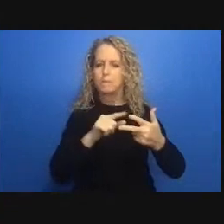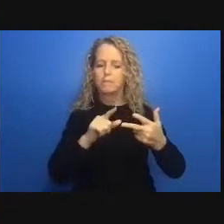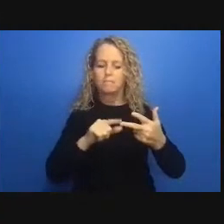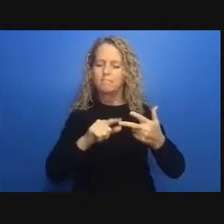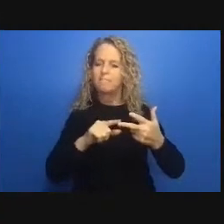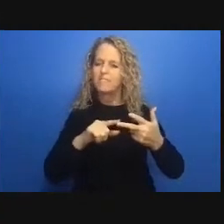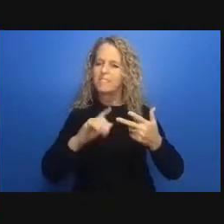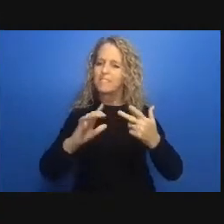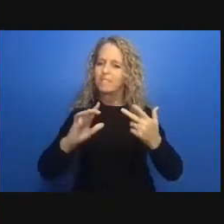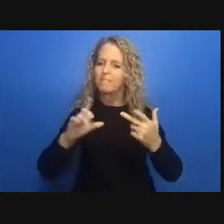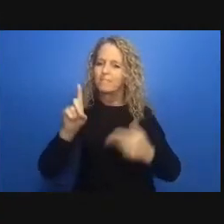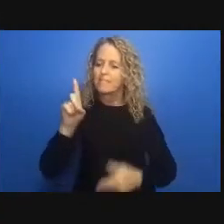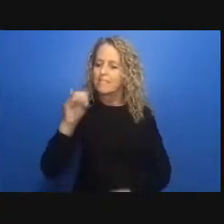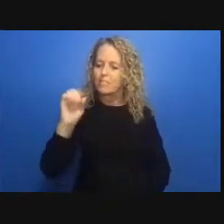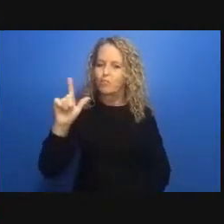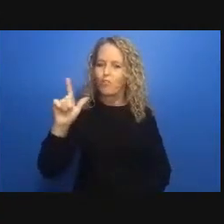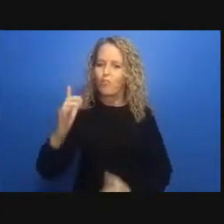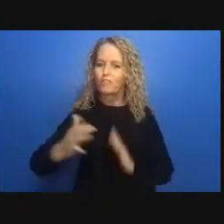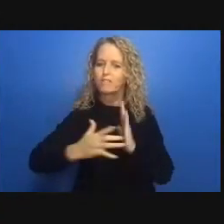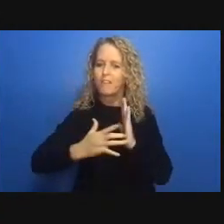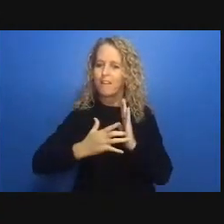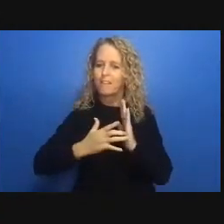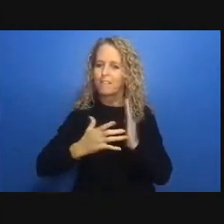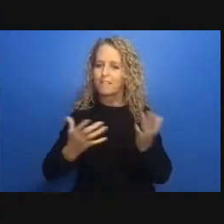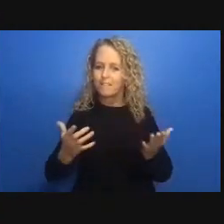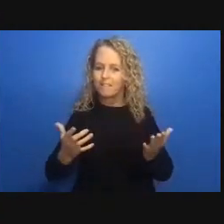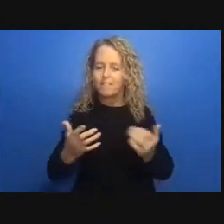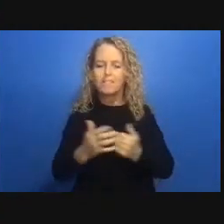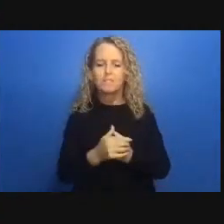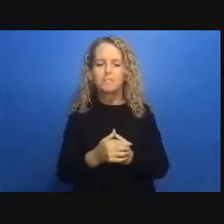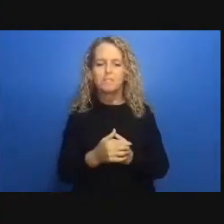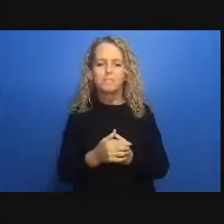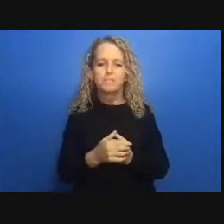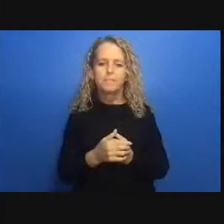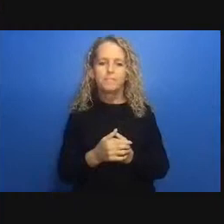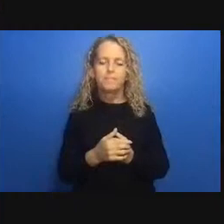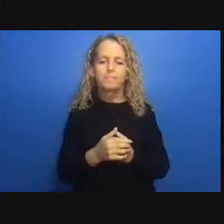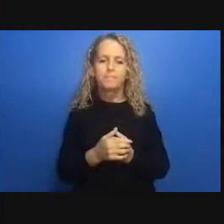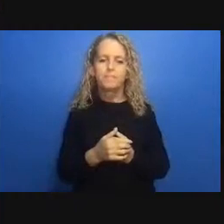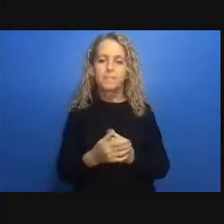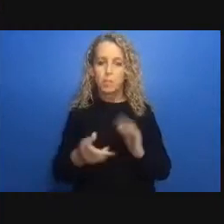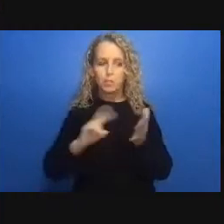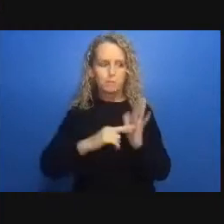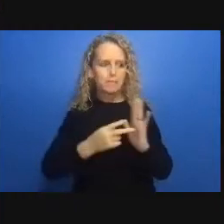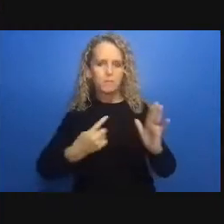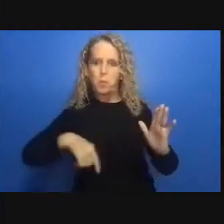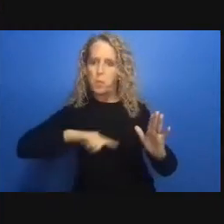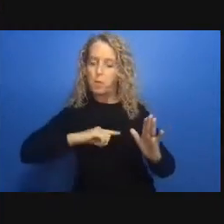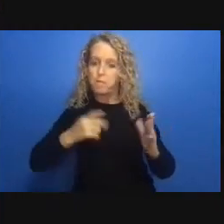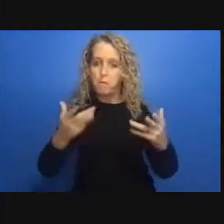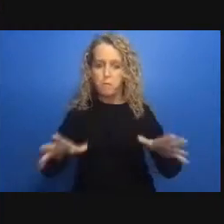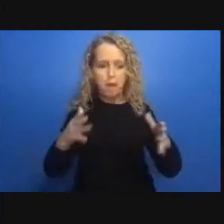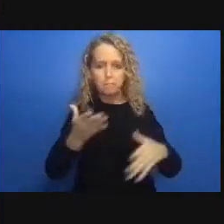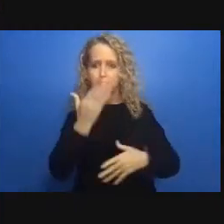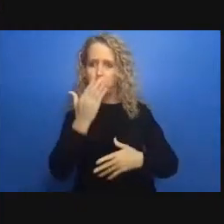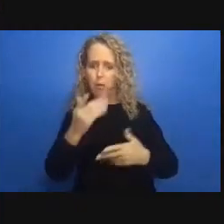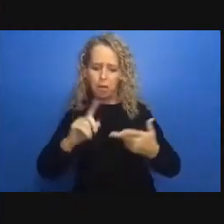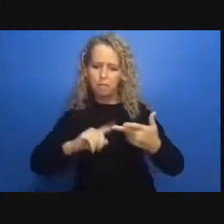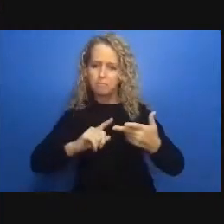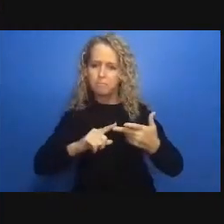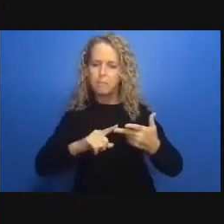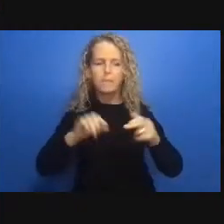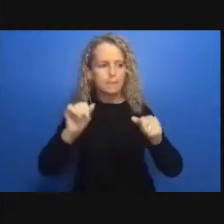tech. So there's a huge possibility to continue to grow this. What are the